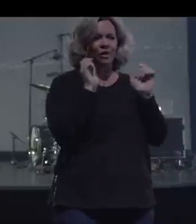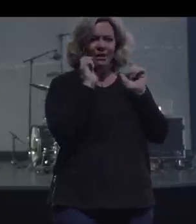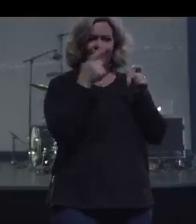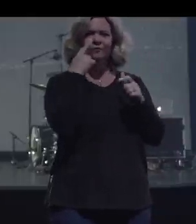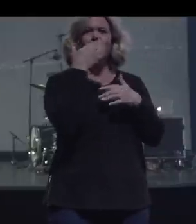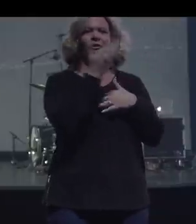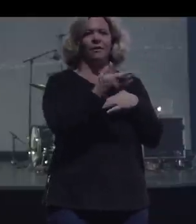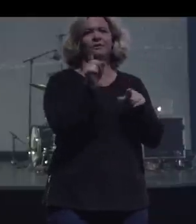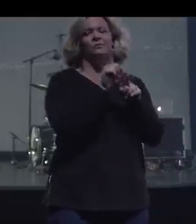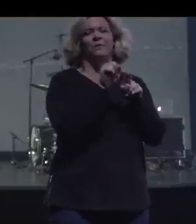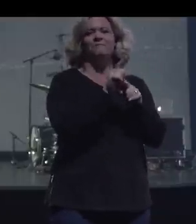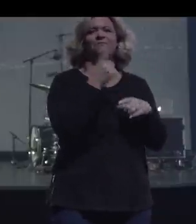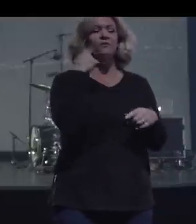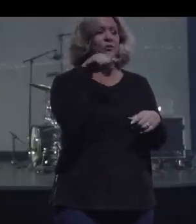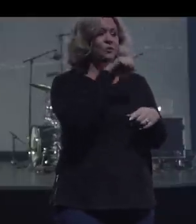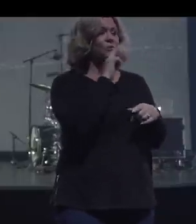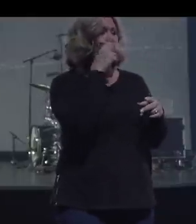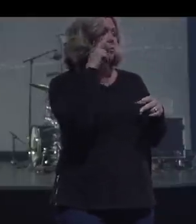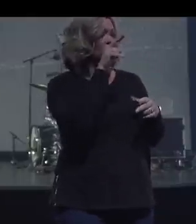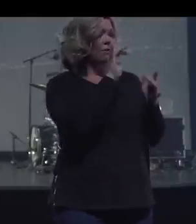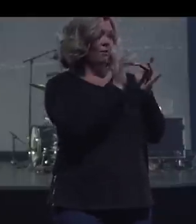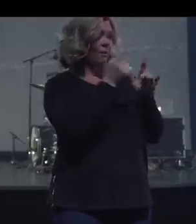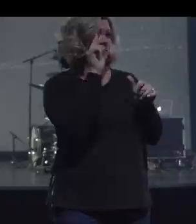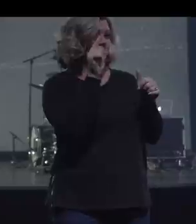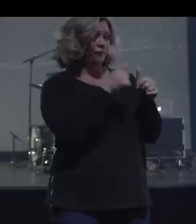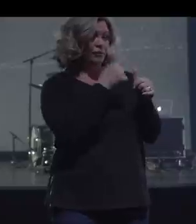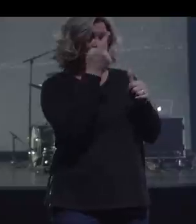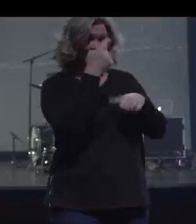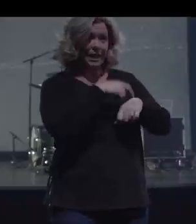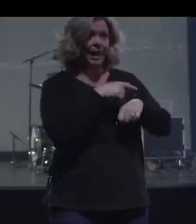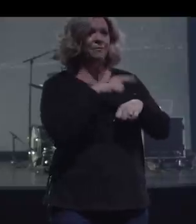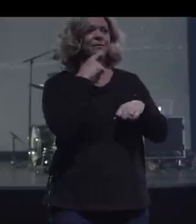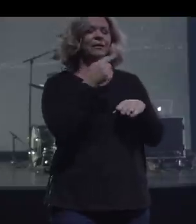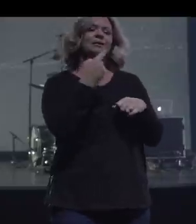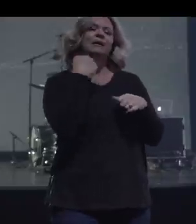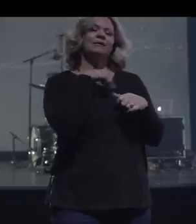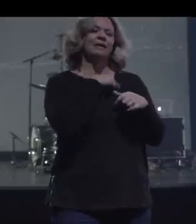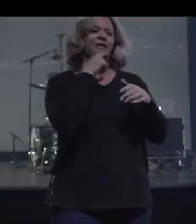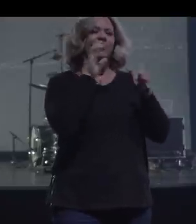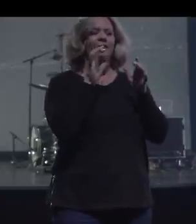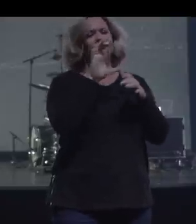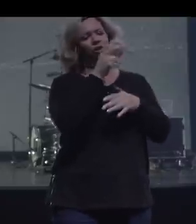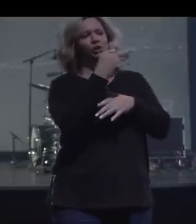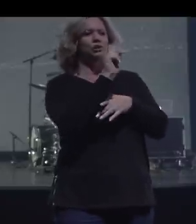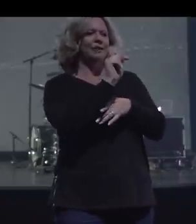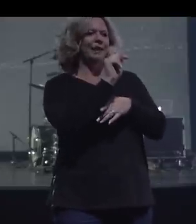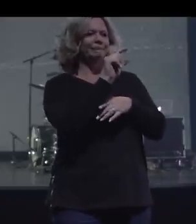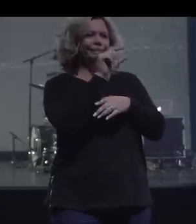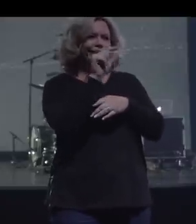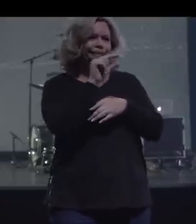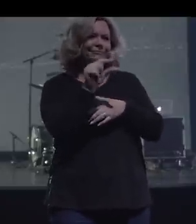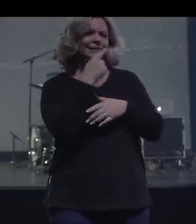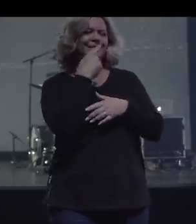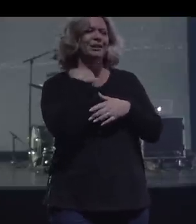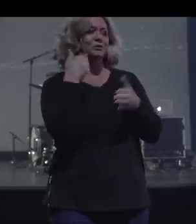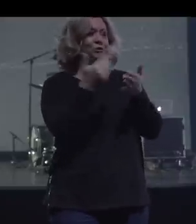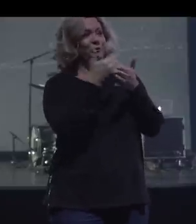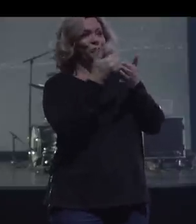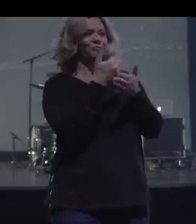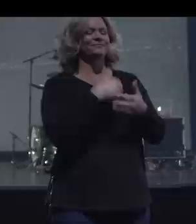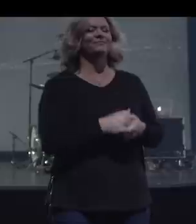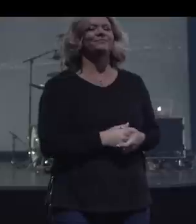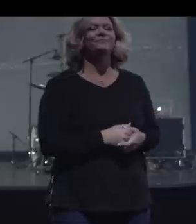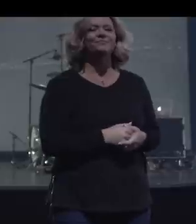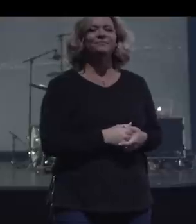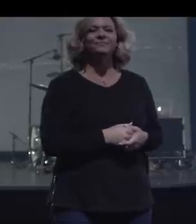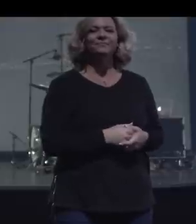there as well. For those of you watching online for the first time, comment in the chat section as we'd love to connect with you. Now, there's a couple of things